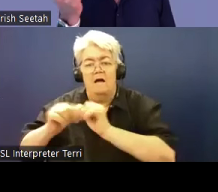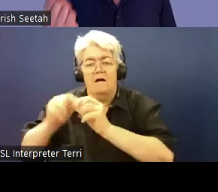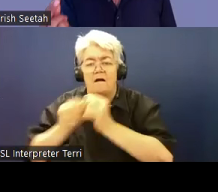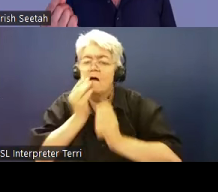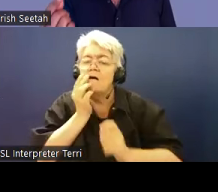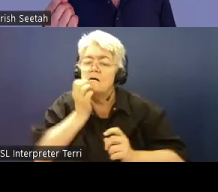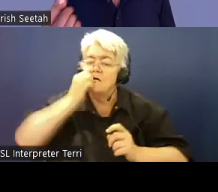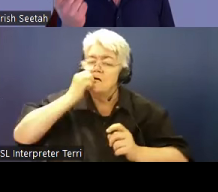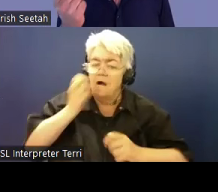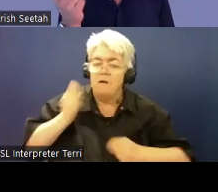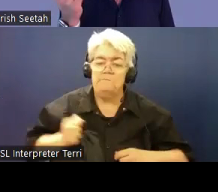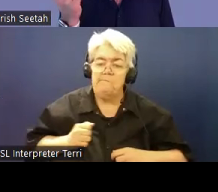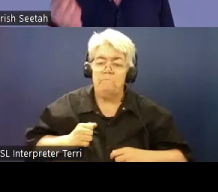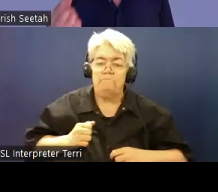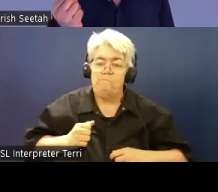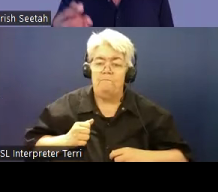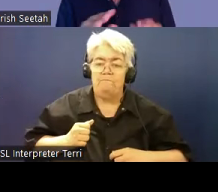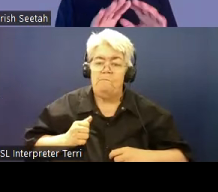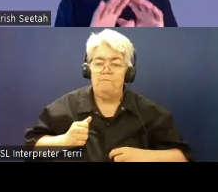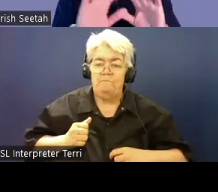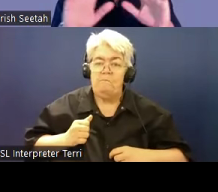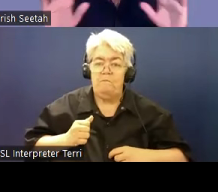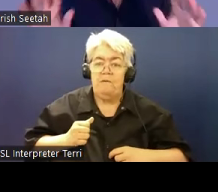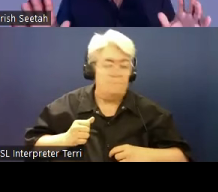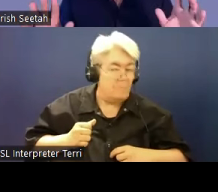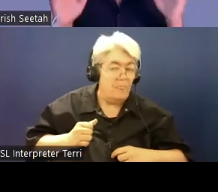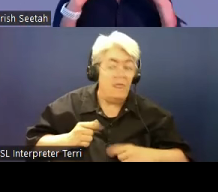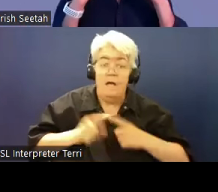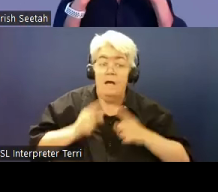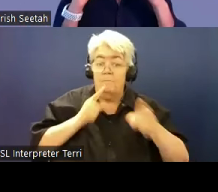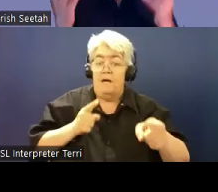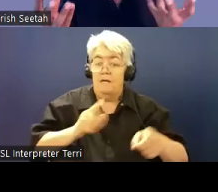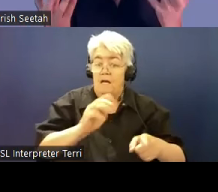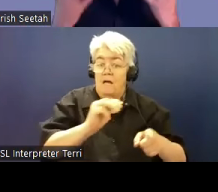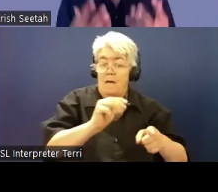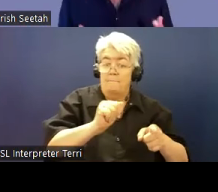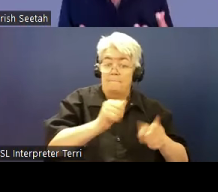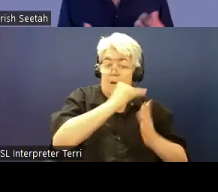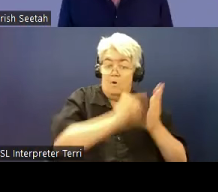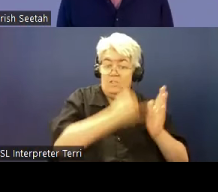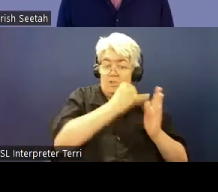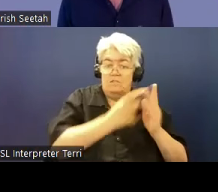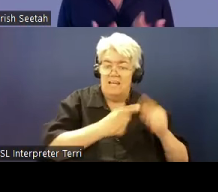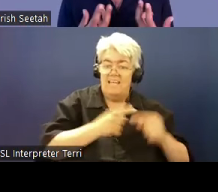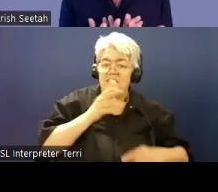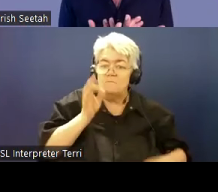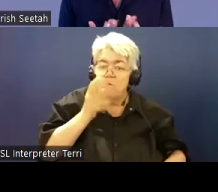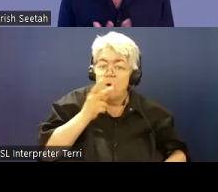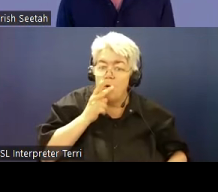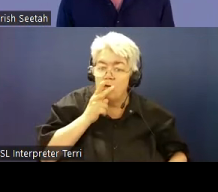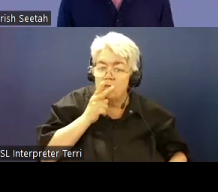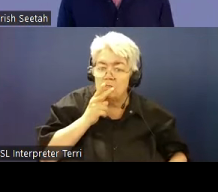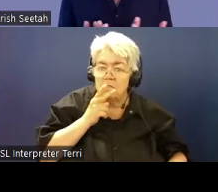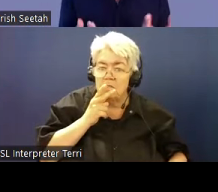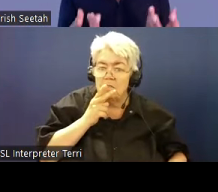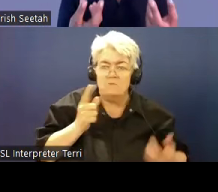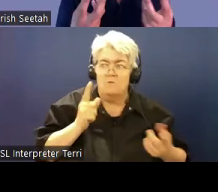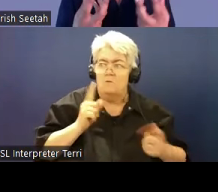salvia. In Mauritius, it's actually a smoked product. So a completely different use, a different way of ingesting the the plant.